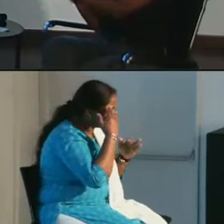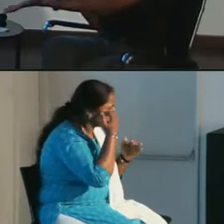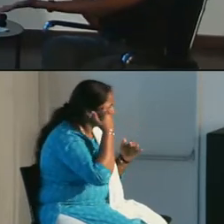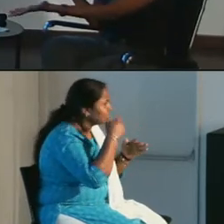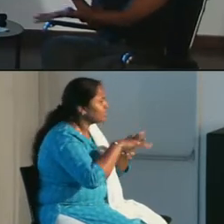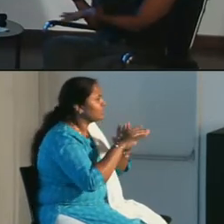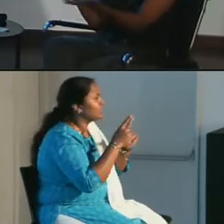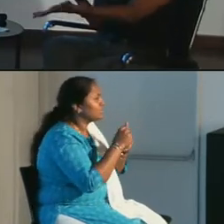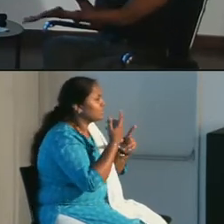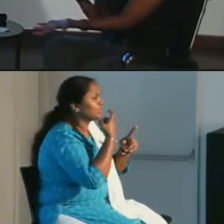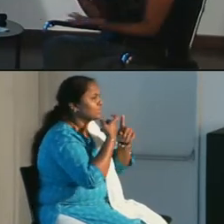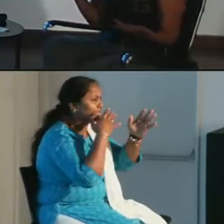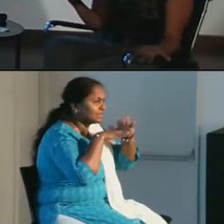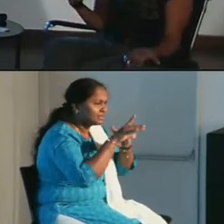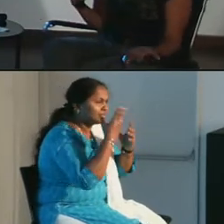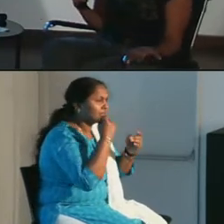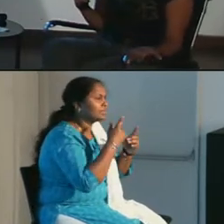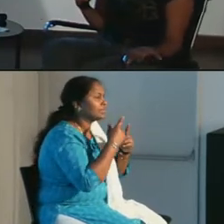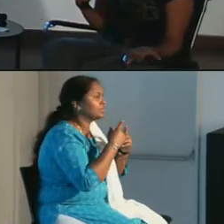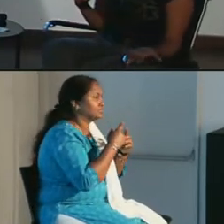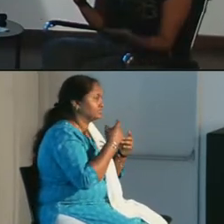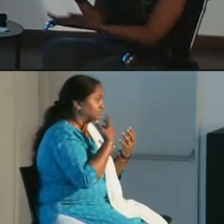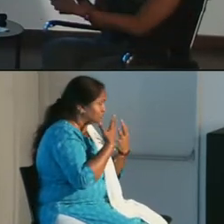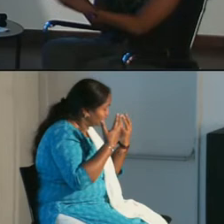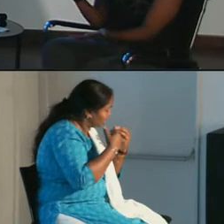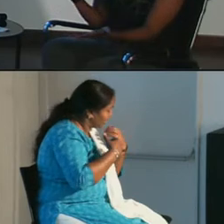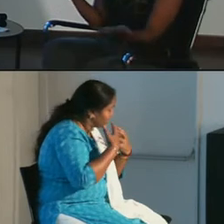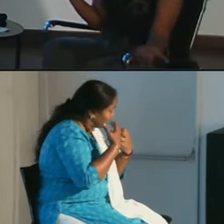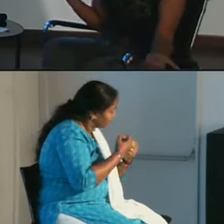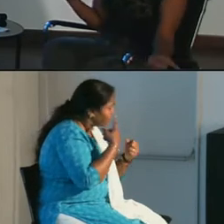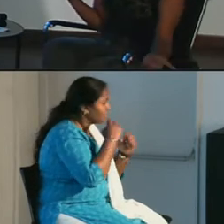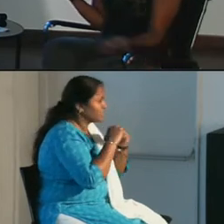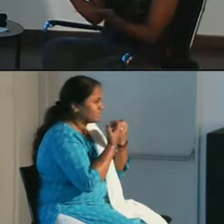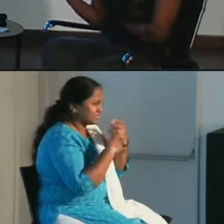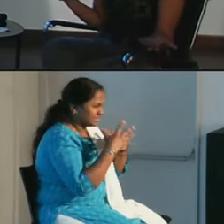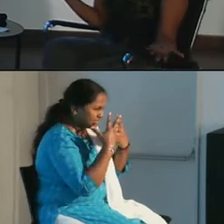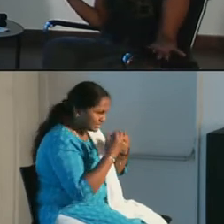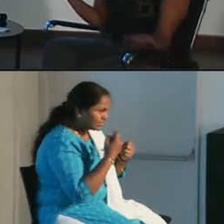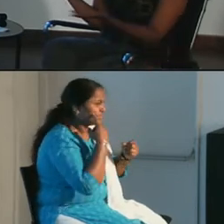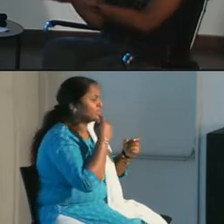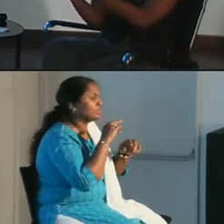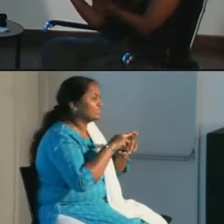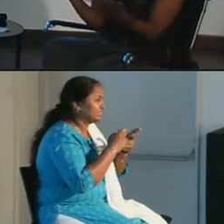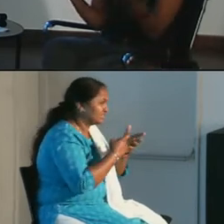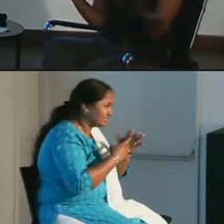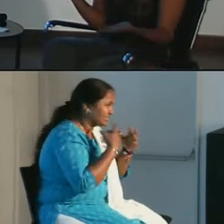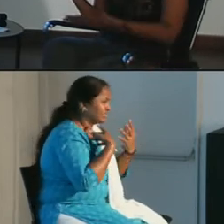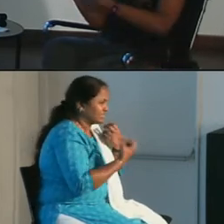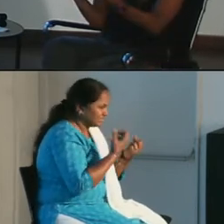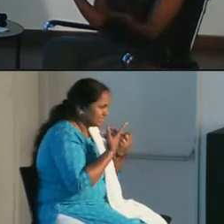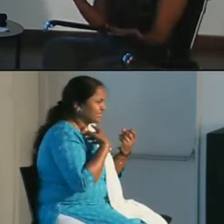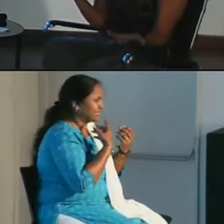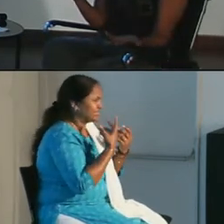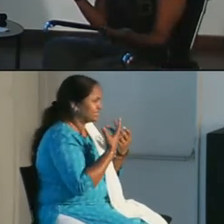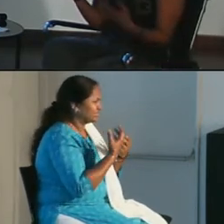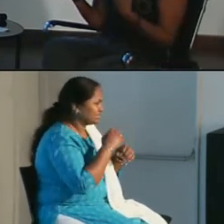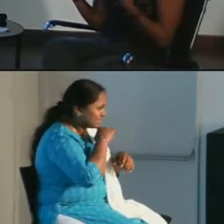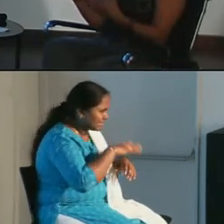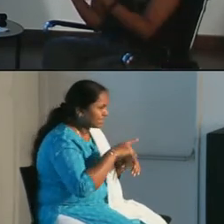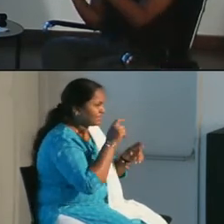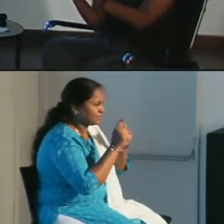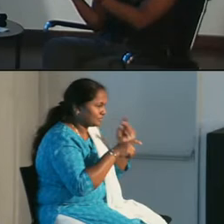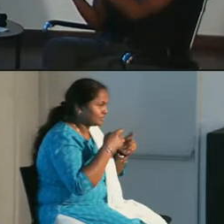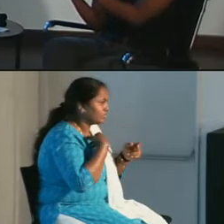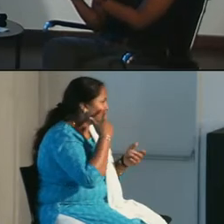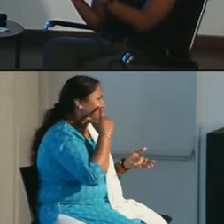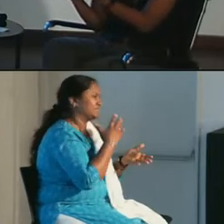he would do in Kerala and paint was more expensive. The organizers hated the fact that I got just random young people to come and paint. But I